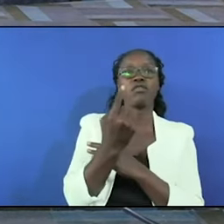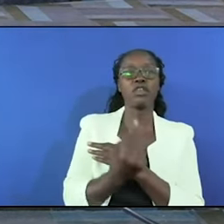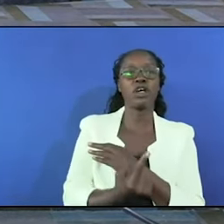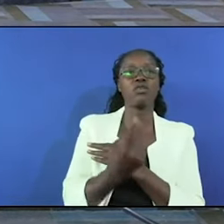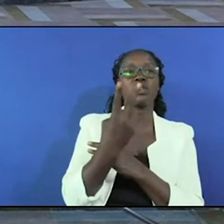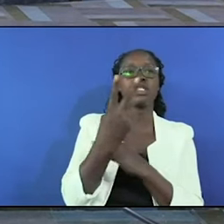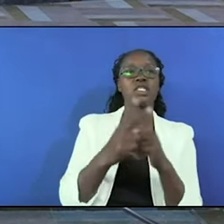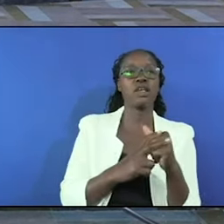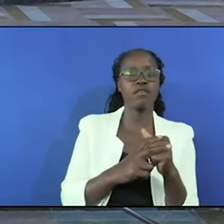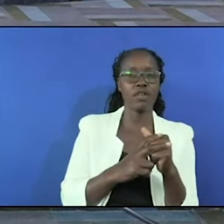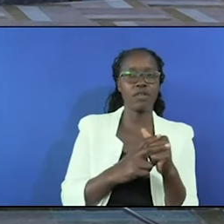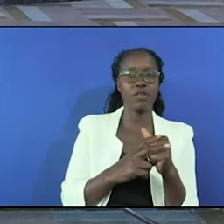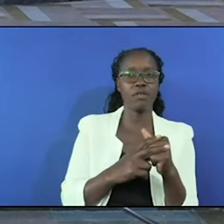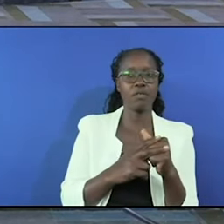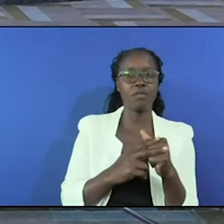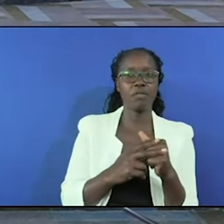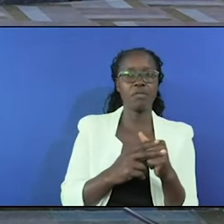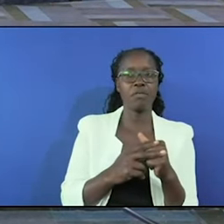25 and